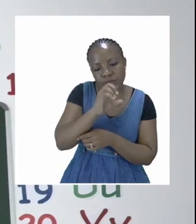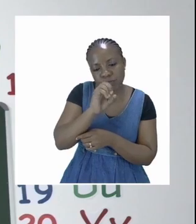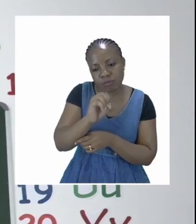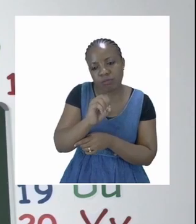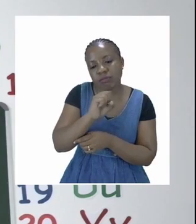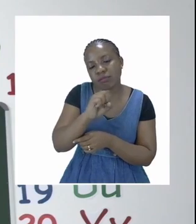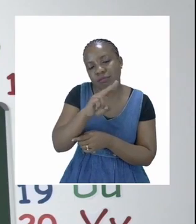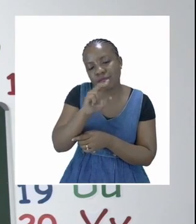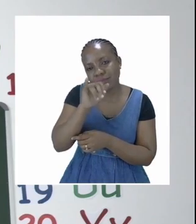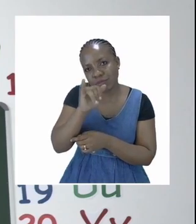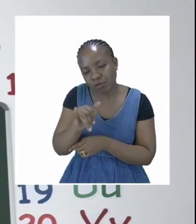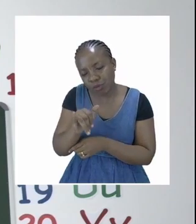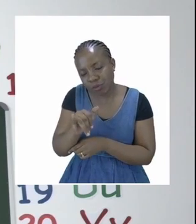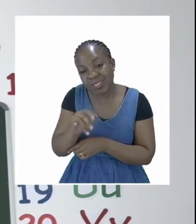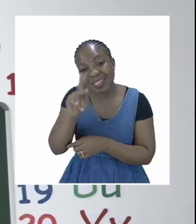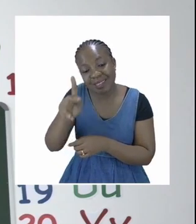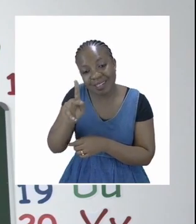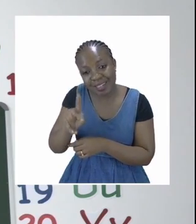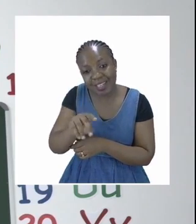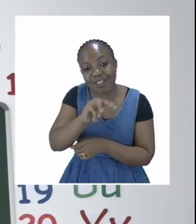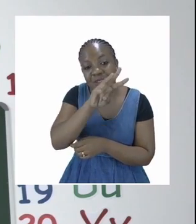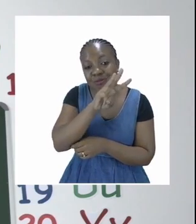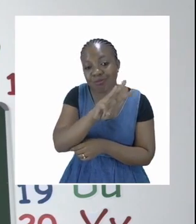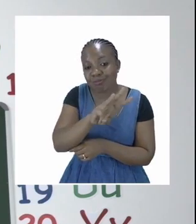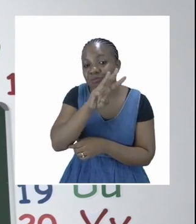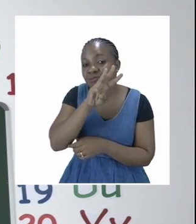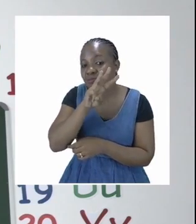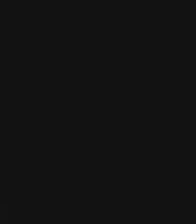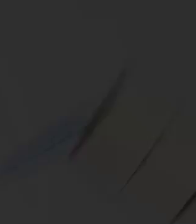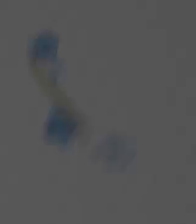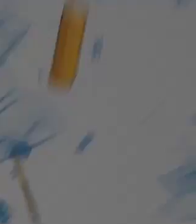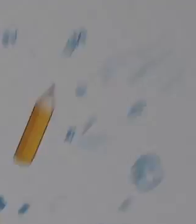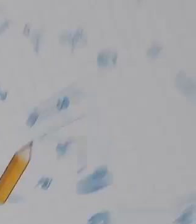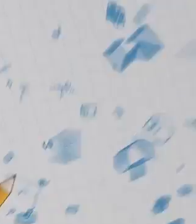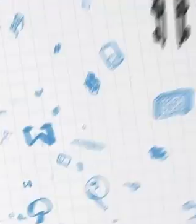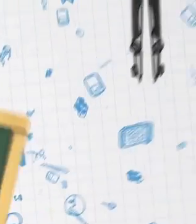our website, Zoshi Online.